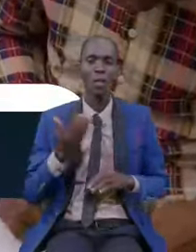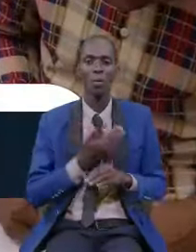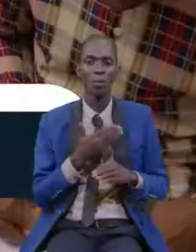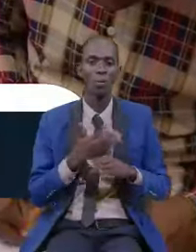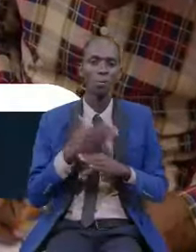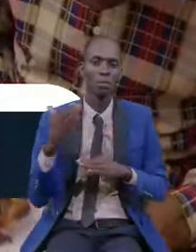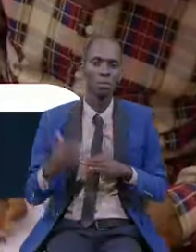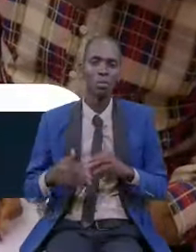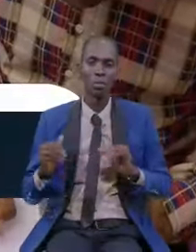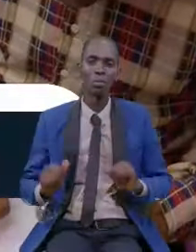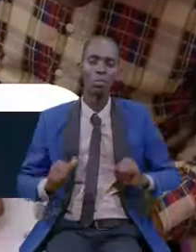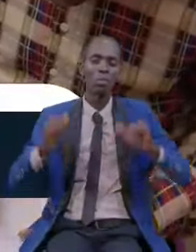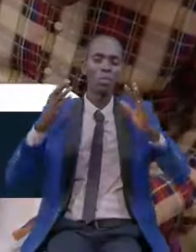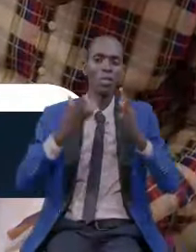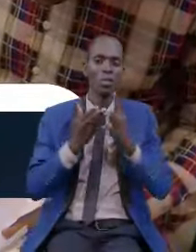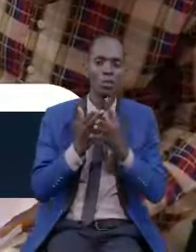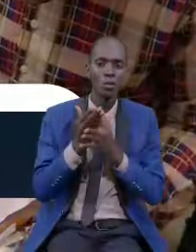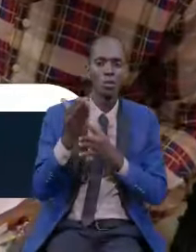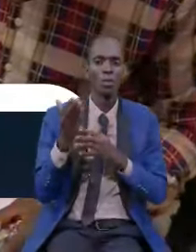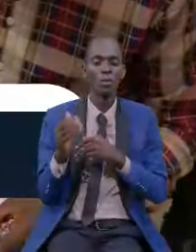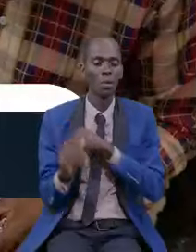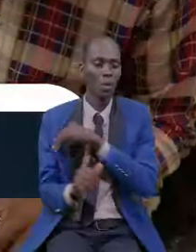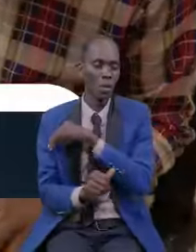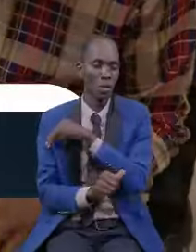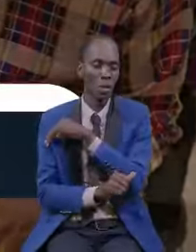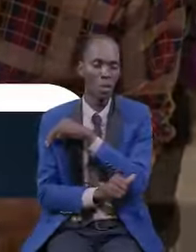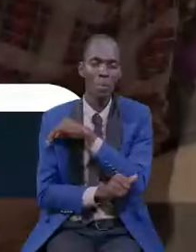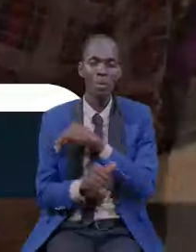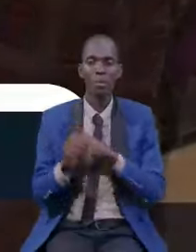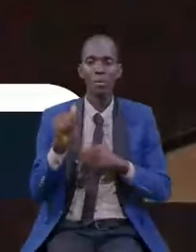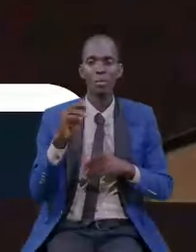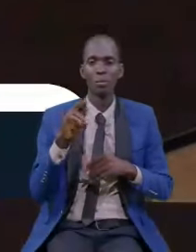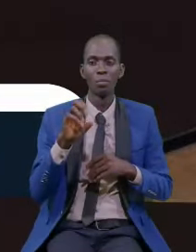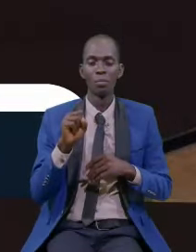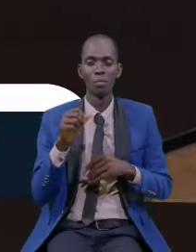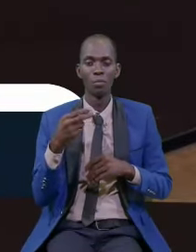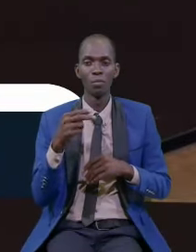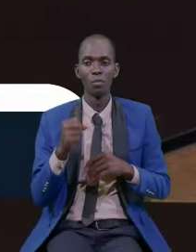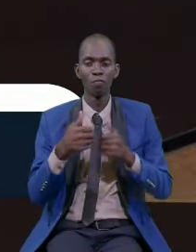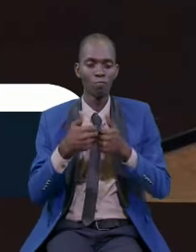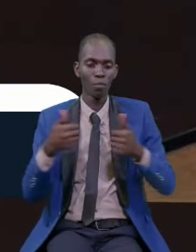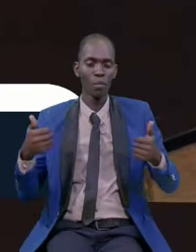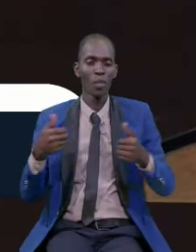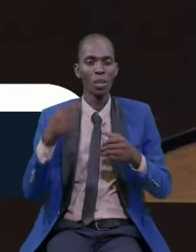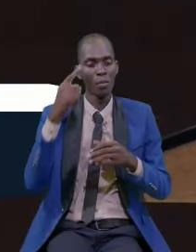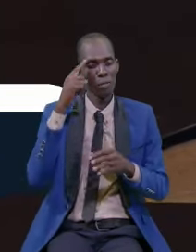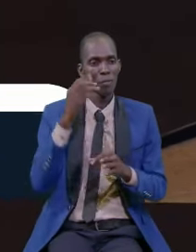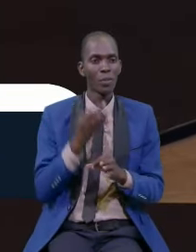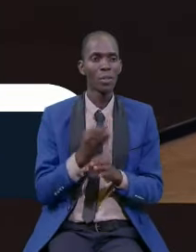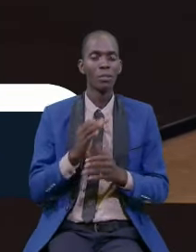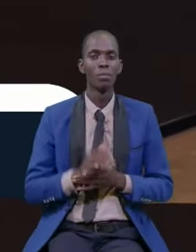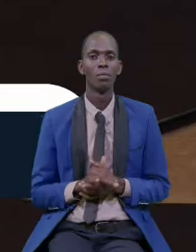dedication through Abraham's distinct faith. Distinct